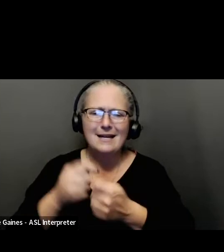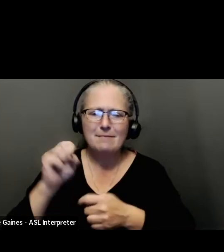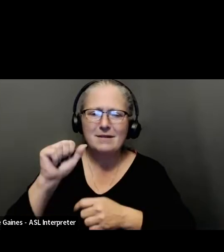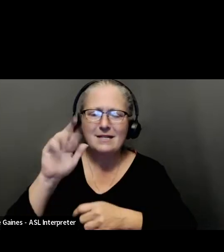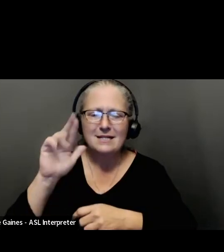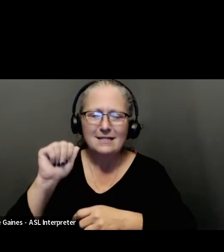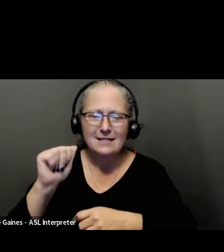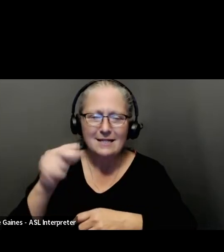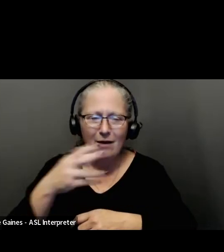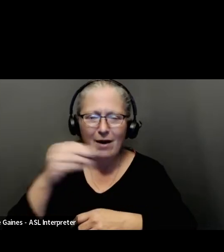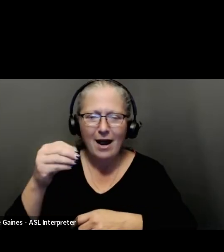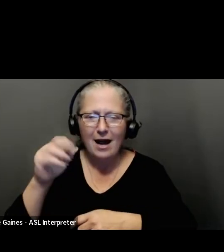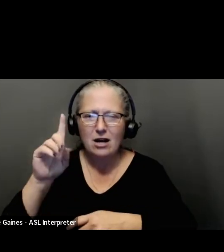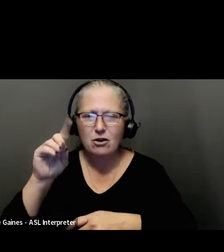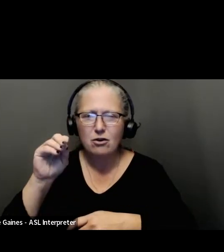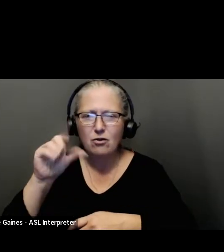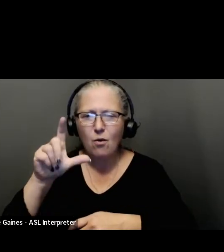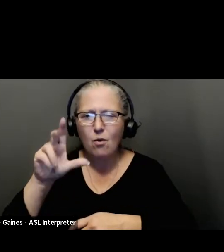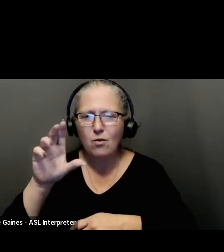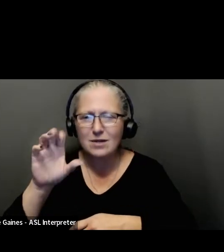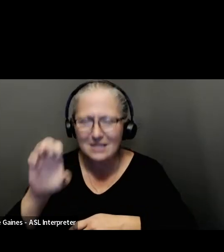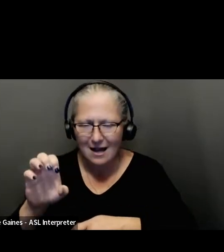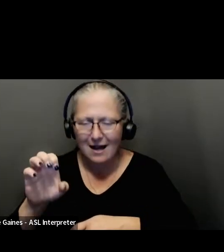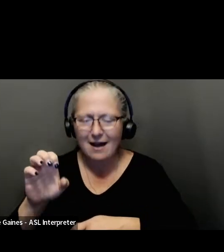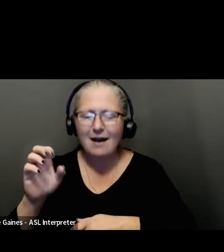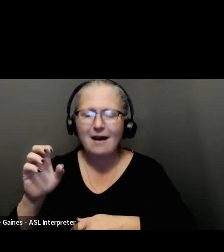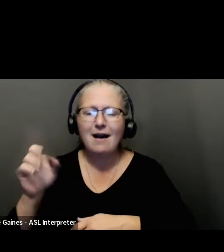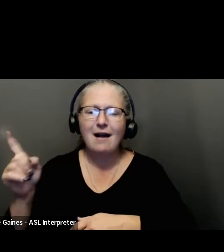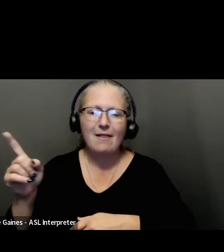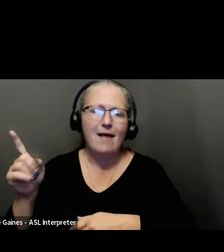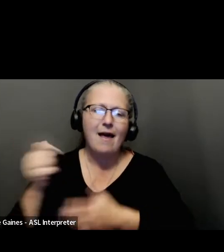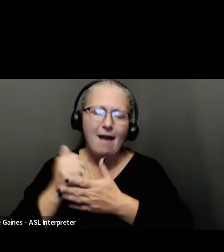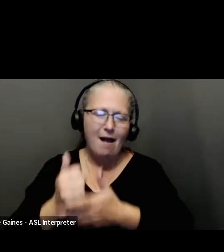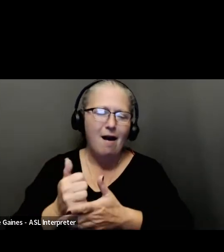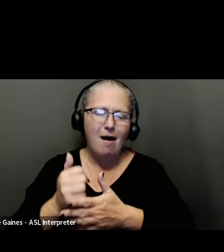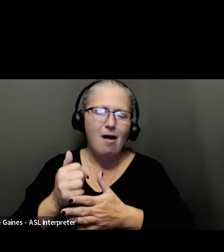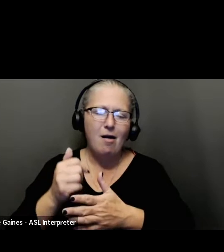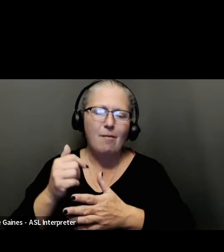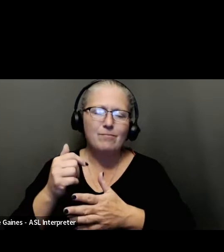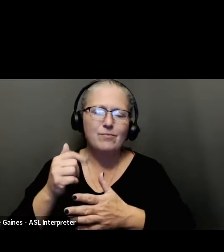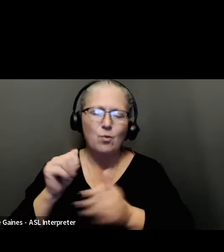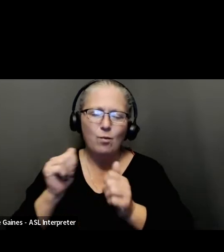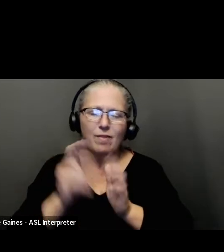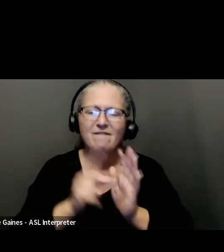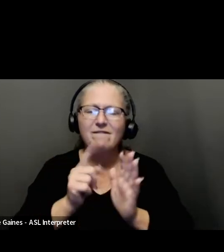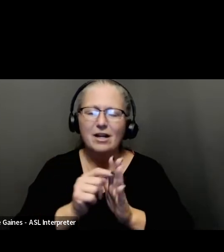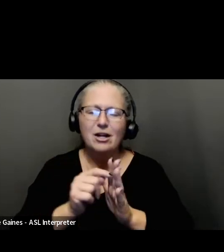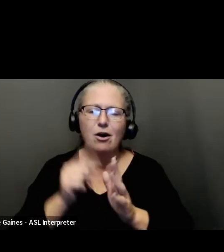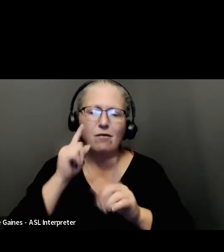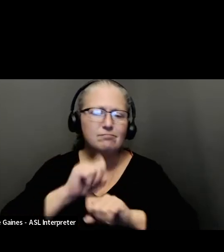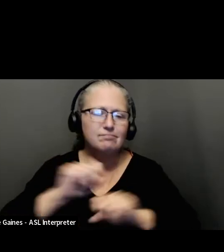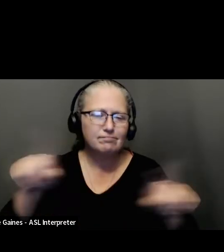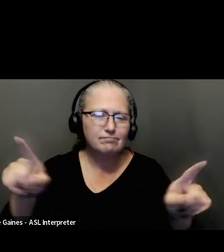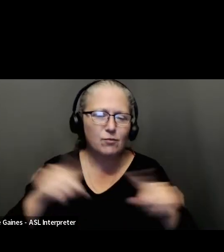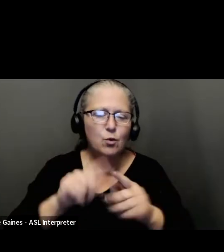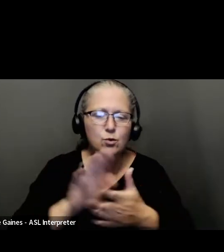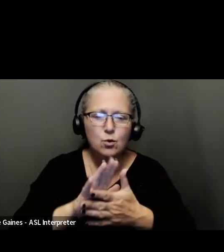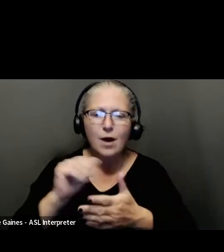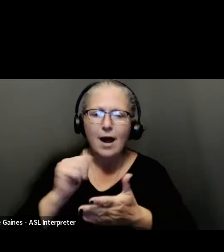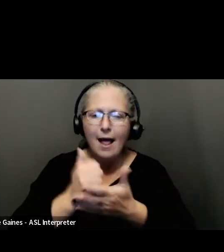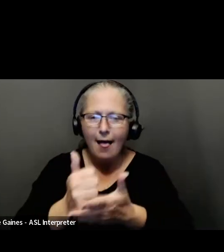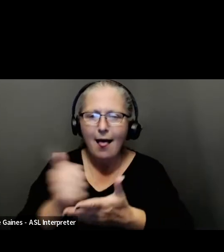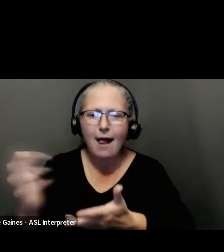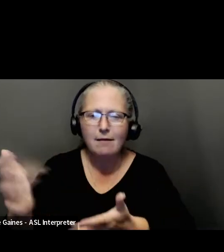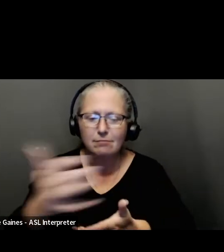Dulce Hatch, who helped in the production of both of these videos, going out to the schools and helping to gather